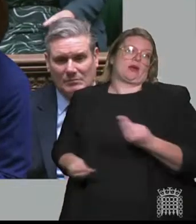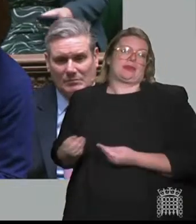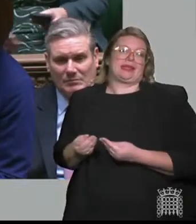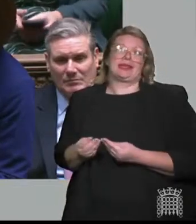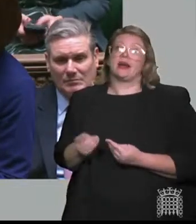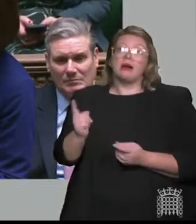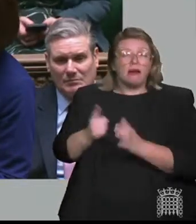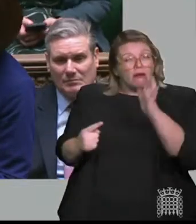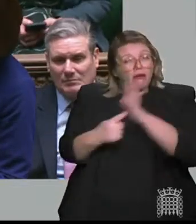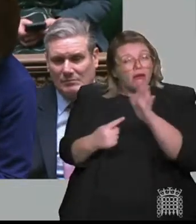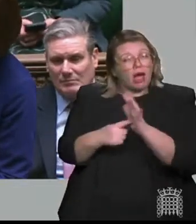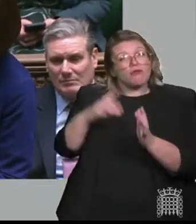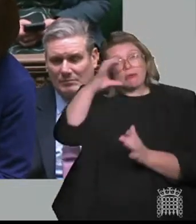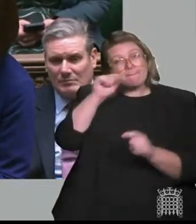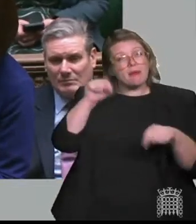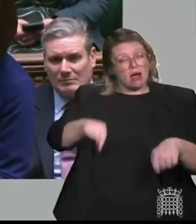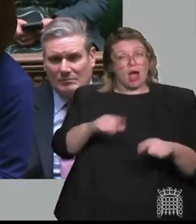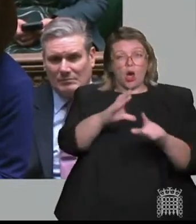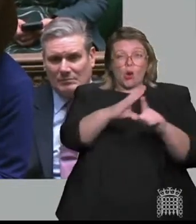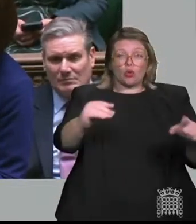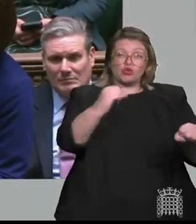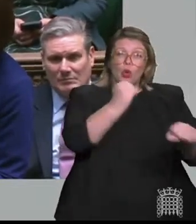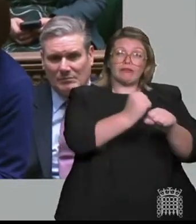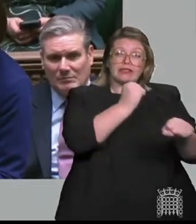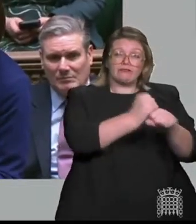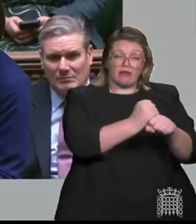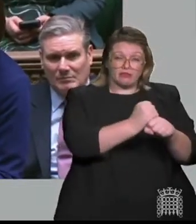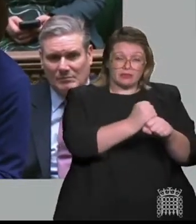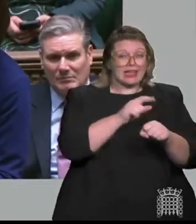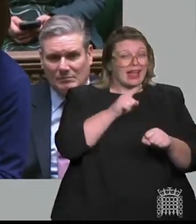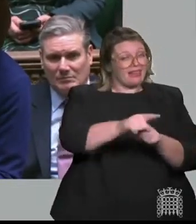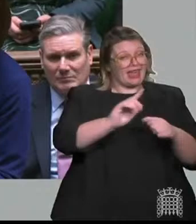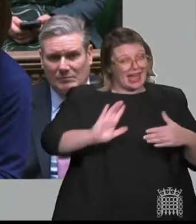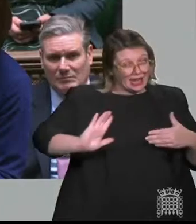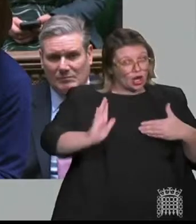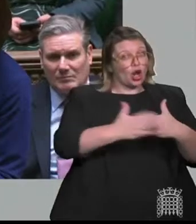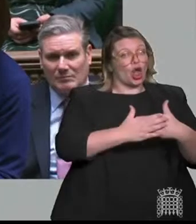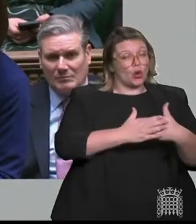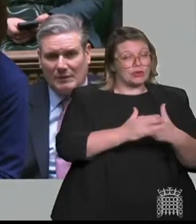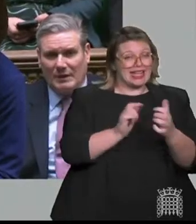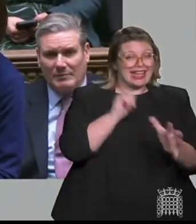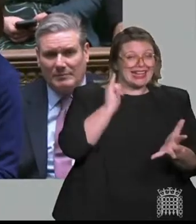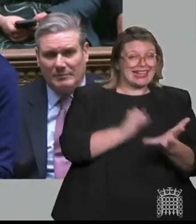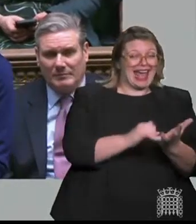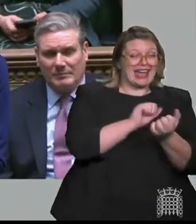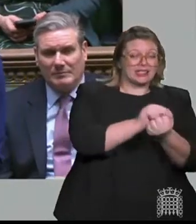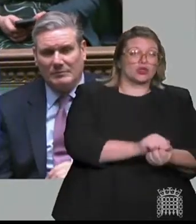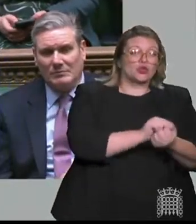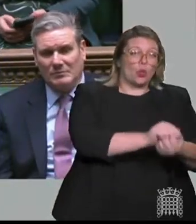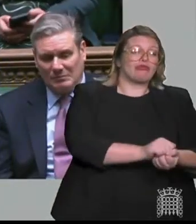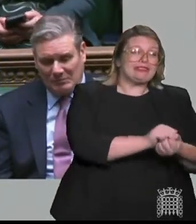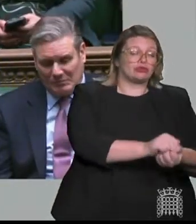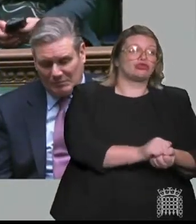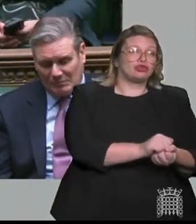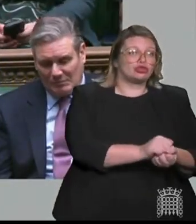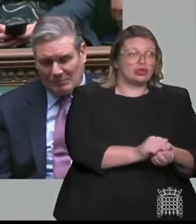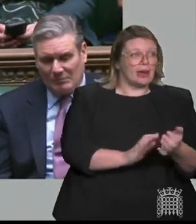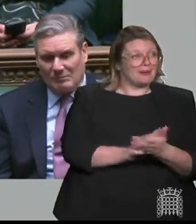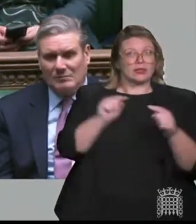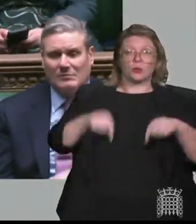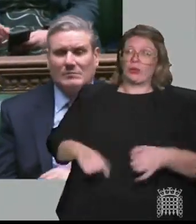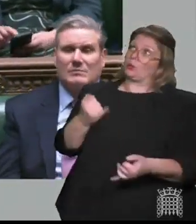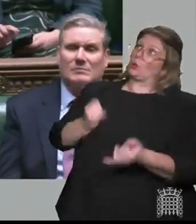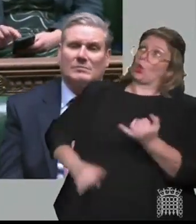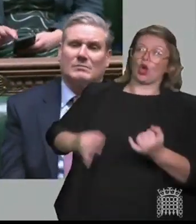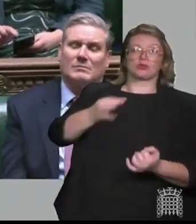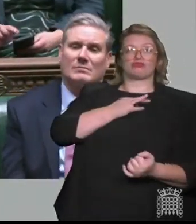not forget, it was this government that oversaw the closure of our critical gas storage facilities, which left our country more exposed